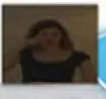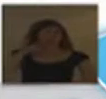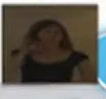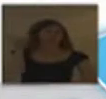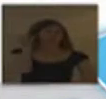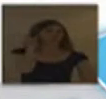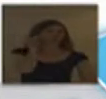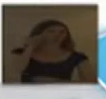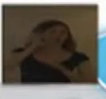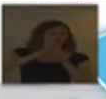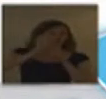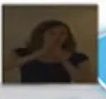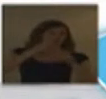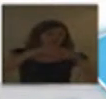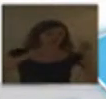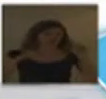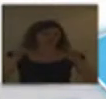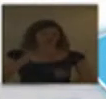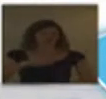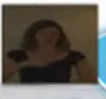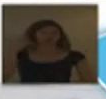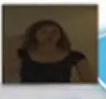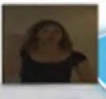degrees. There are different degrees of